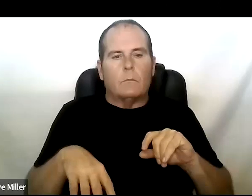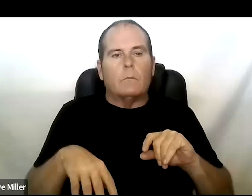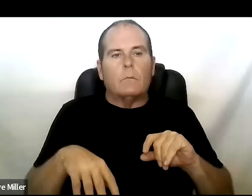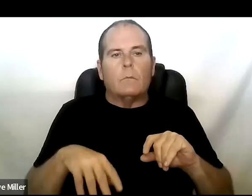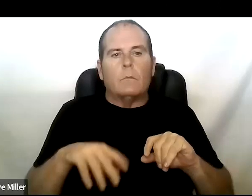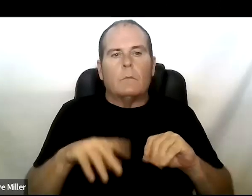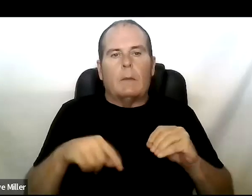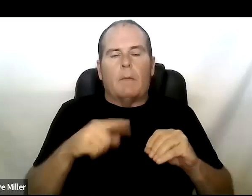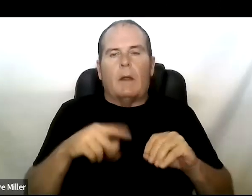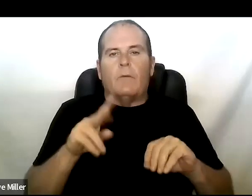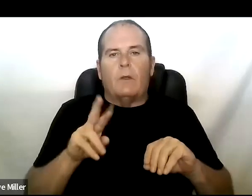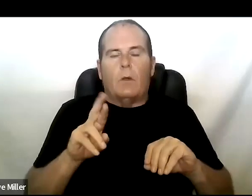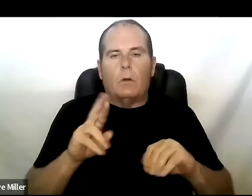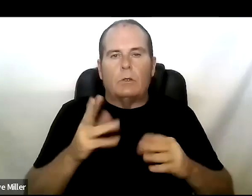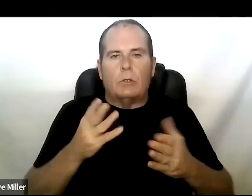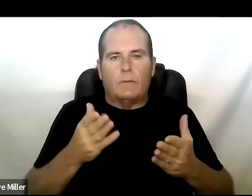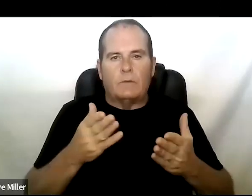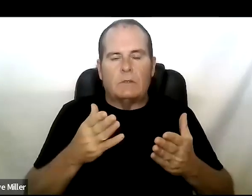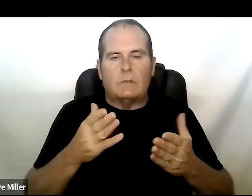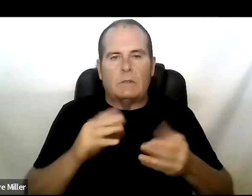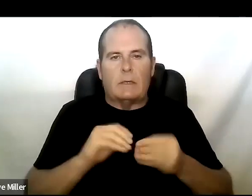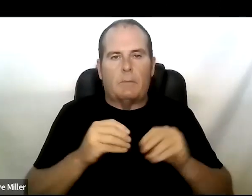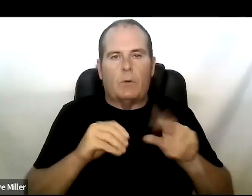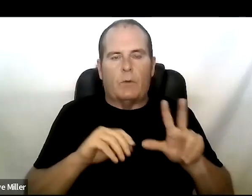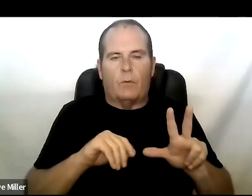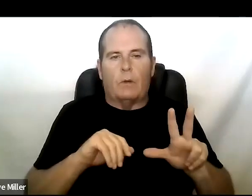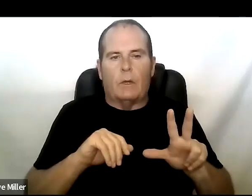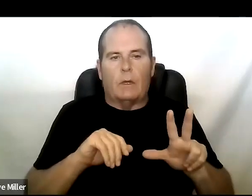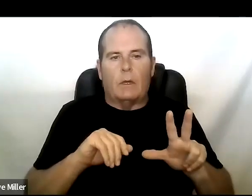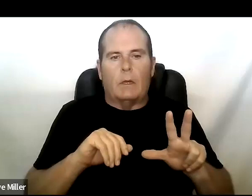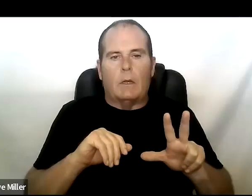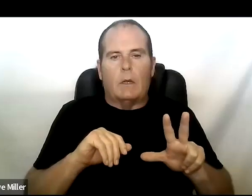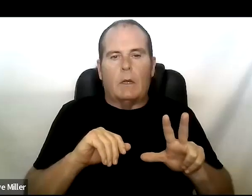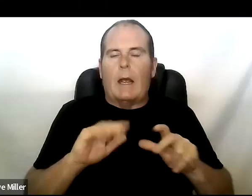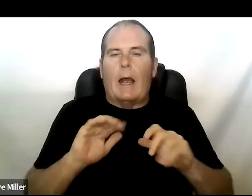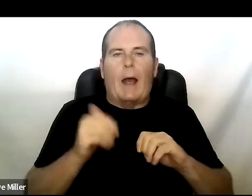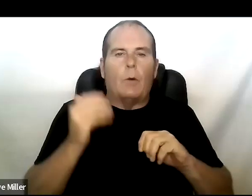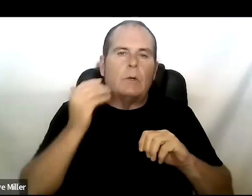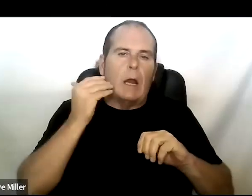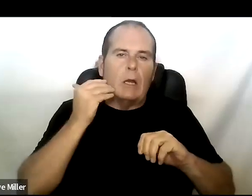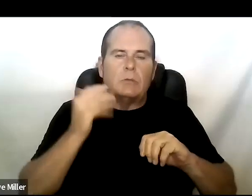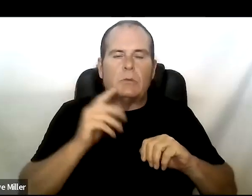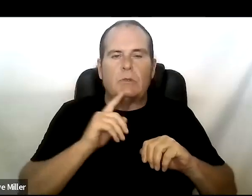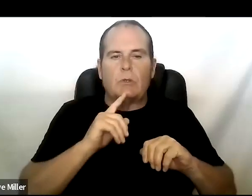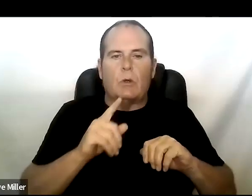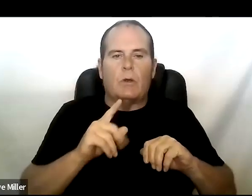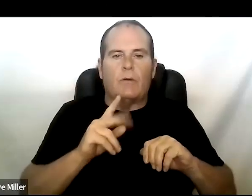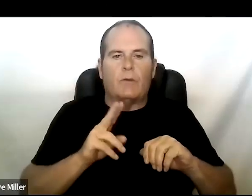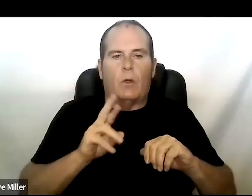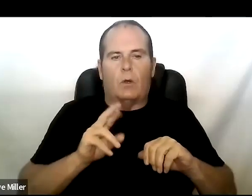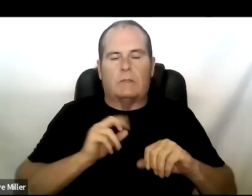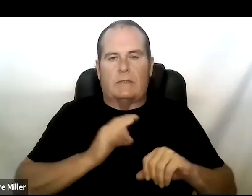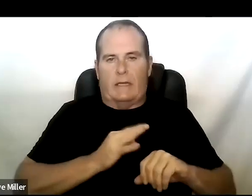About VR services, number 3. How knowledgeable are VR staff